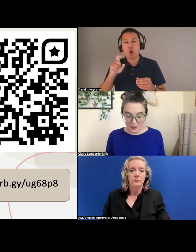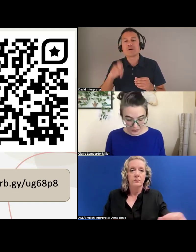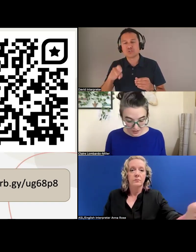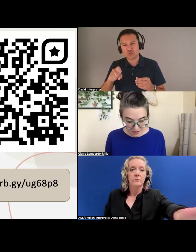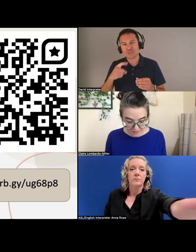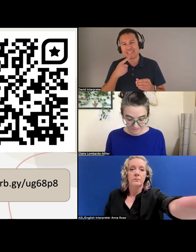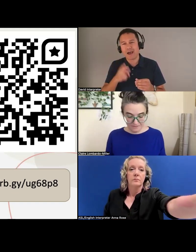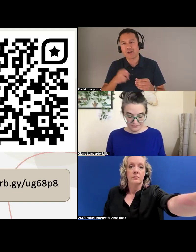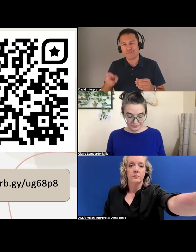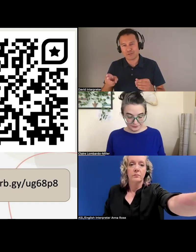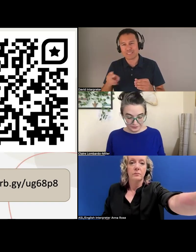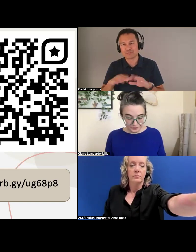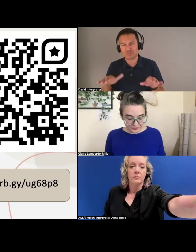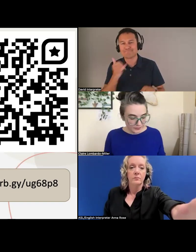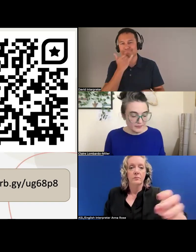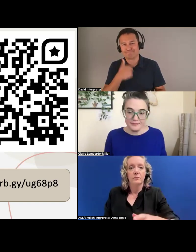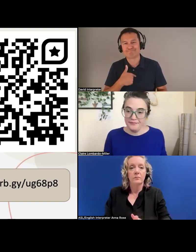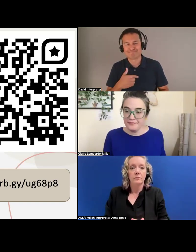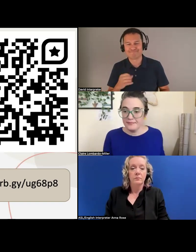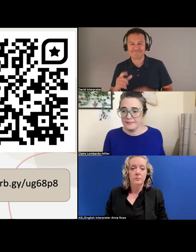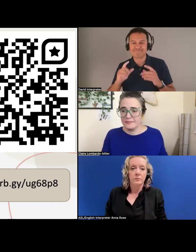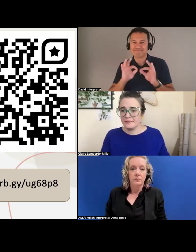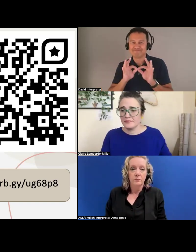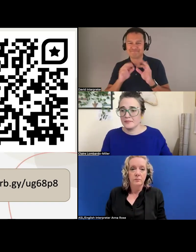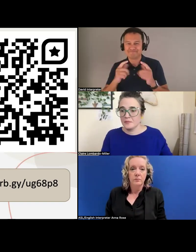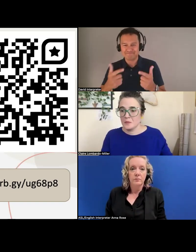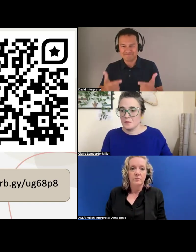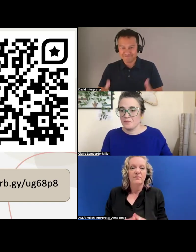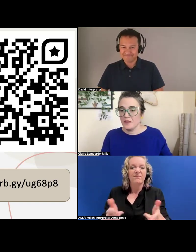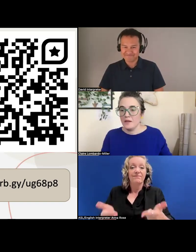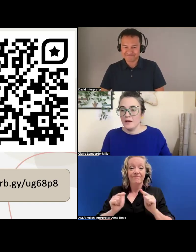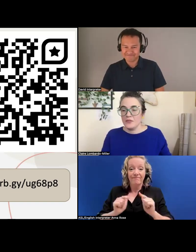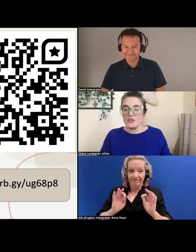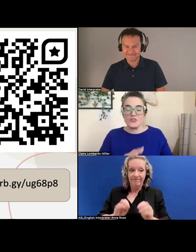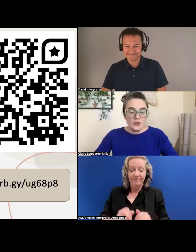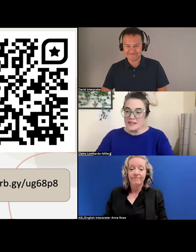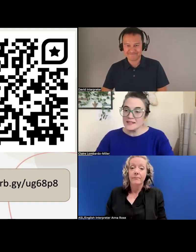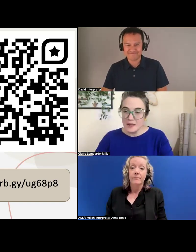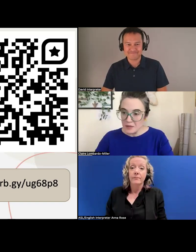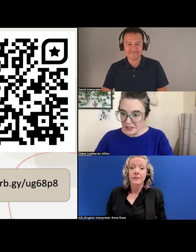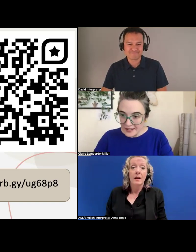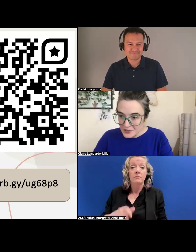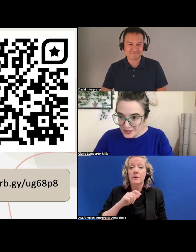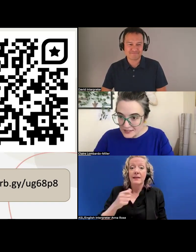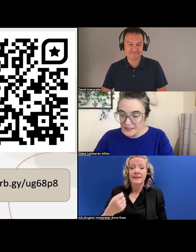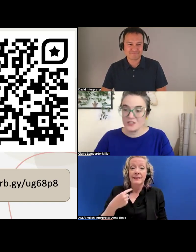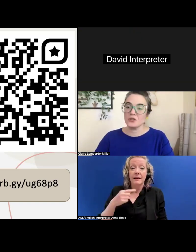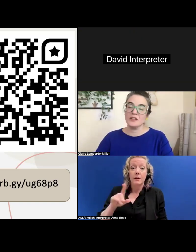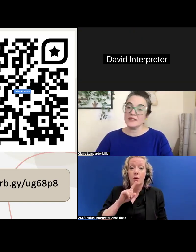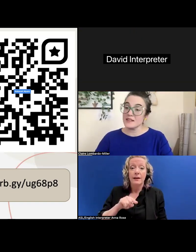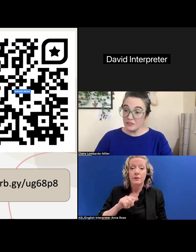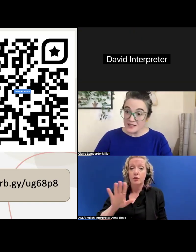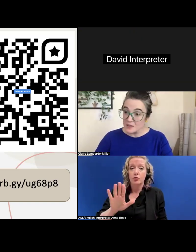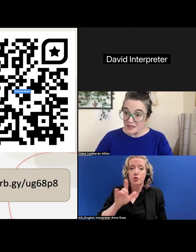a typo in there. There's no need to send me your answers. These are